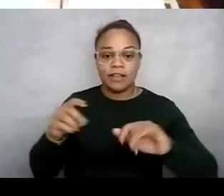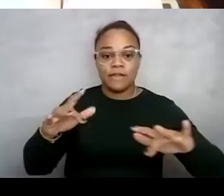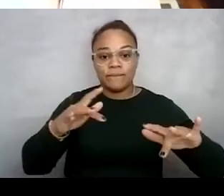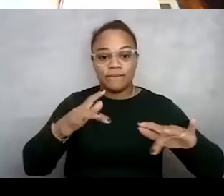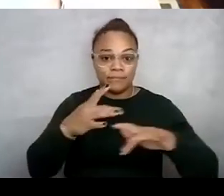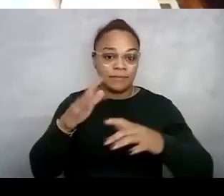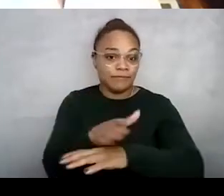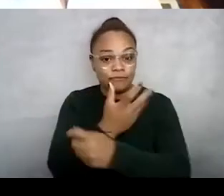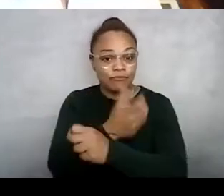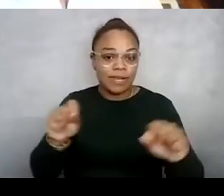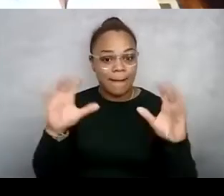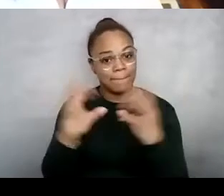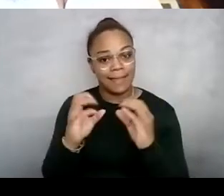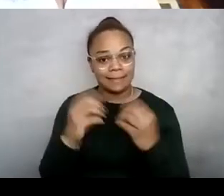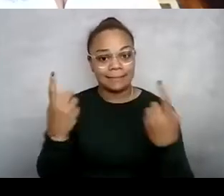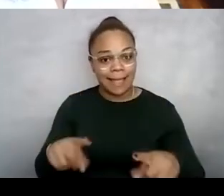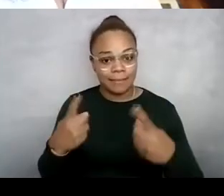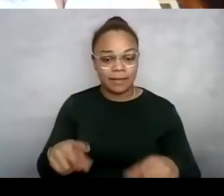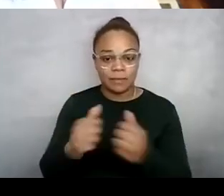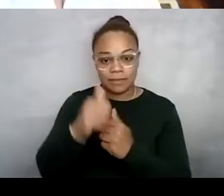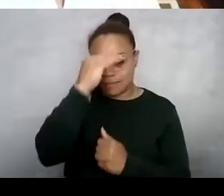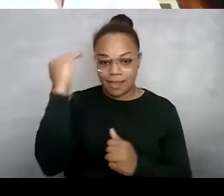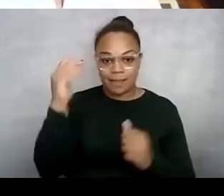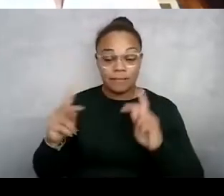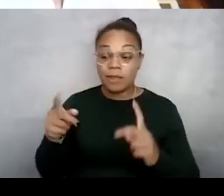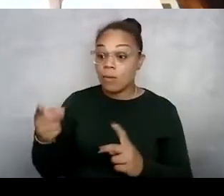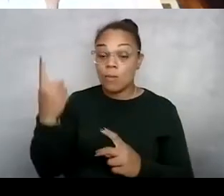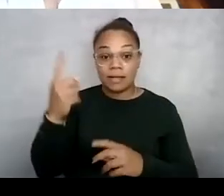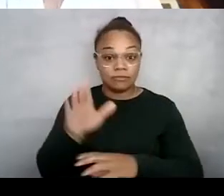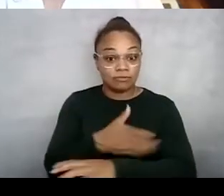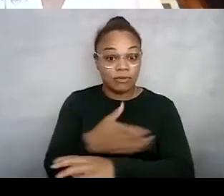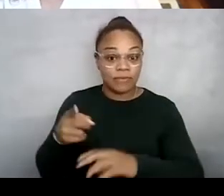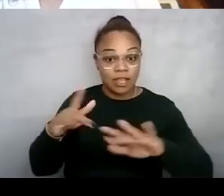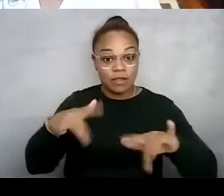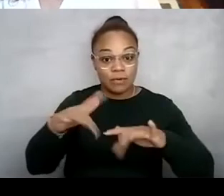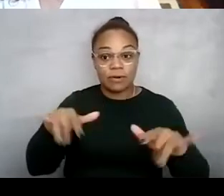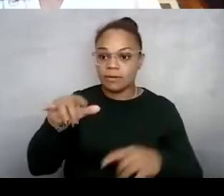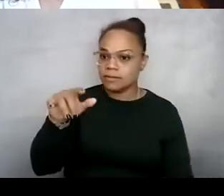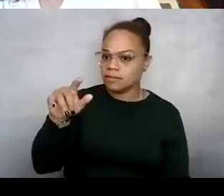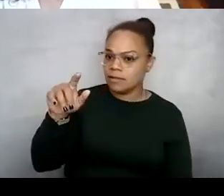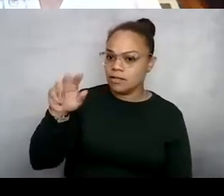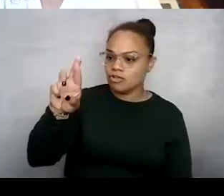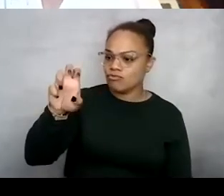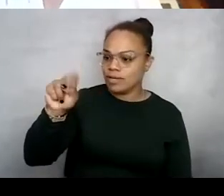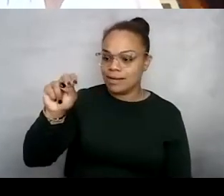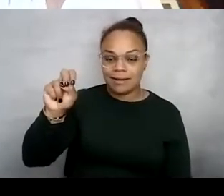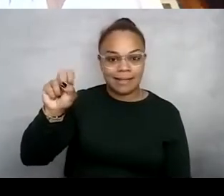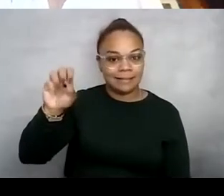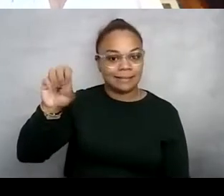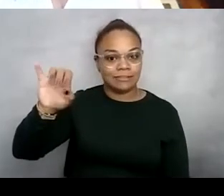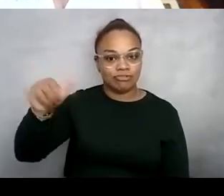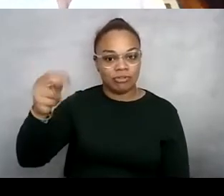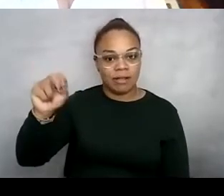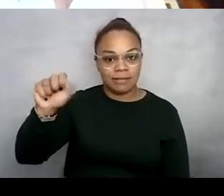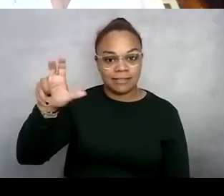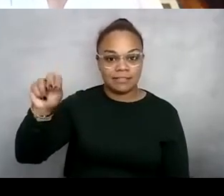Black churches. And one of the groups they recorded with the freedom singers ended up being Bernice Johnson Reagan of who? Sweet Honey